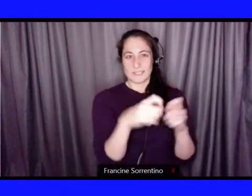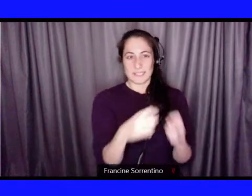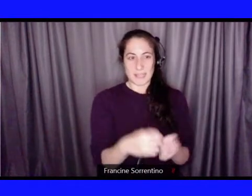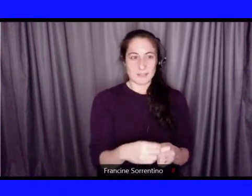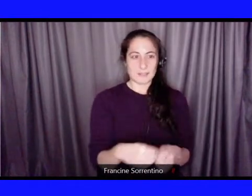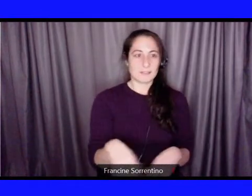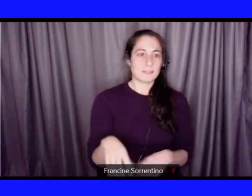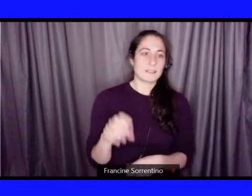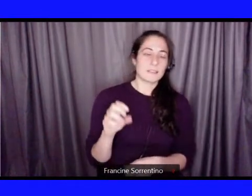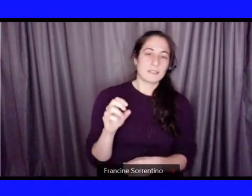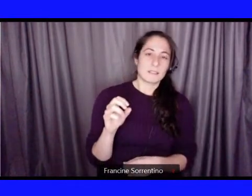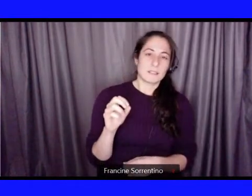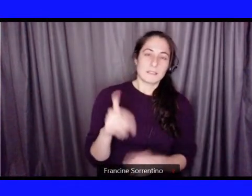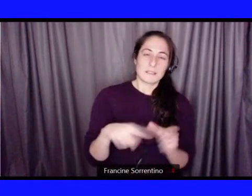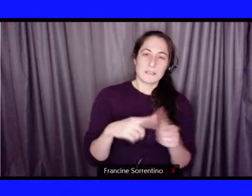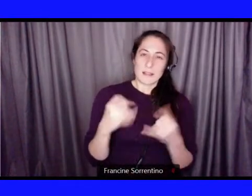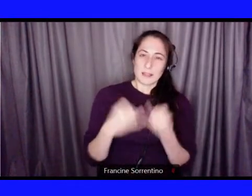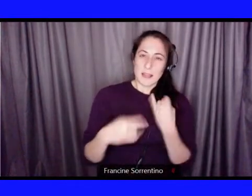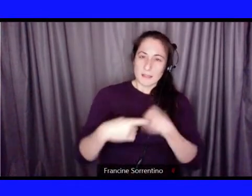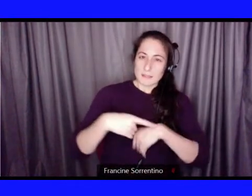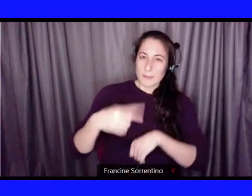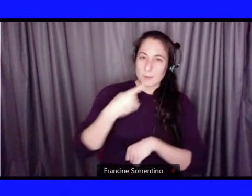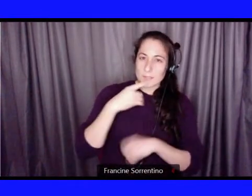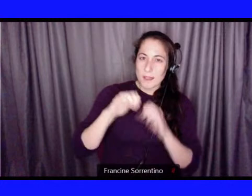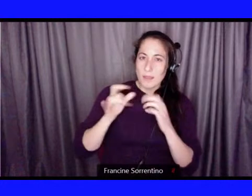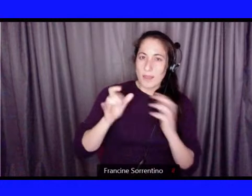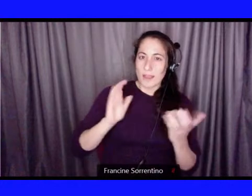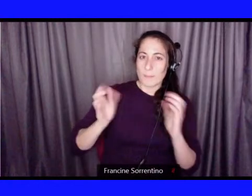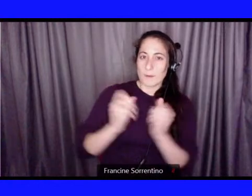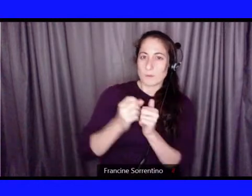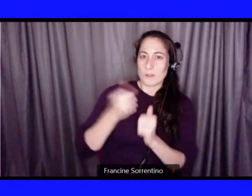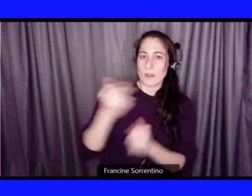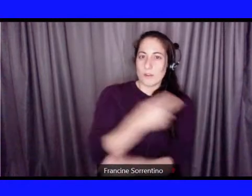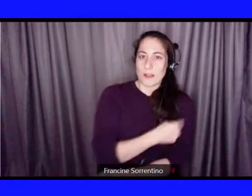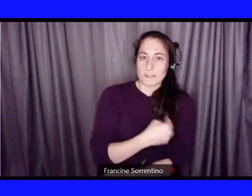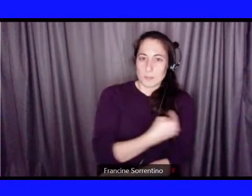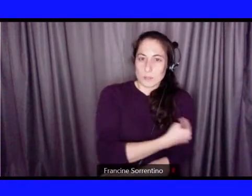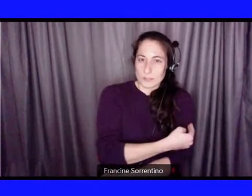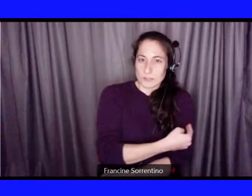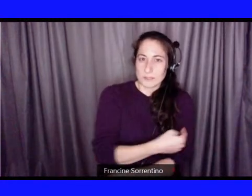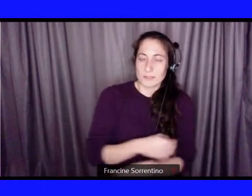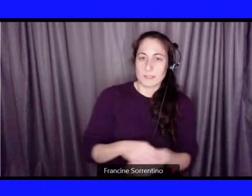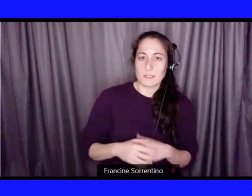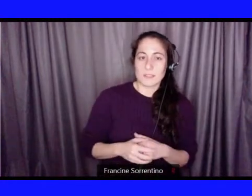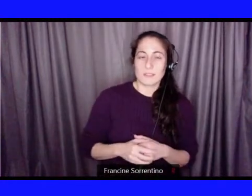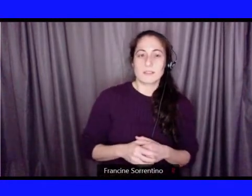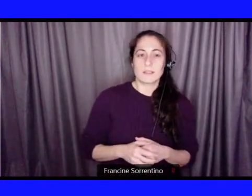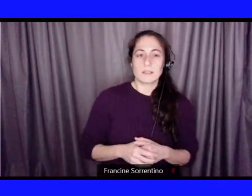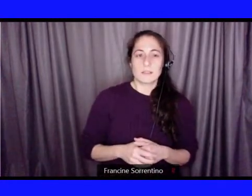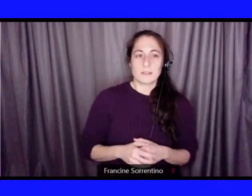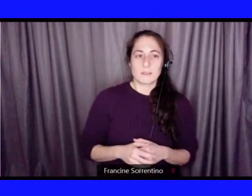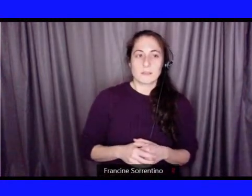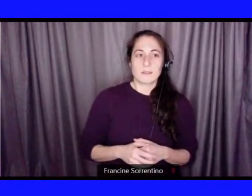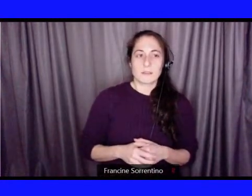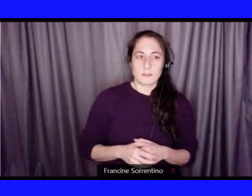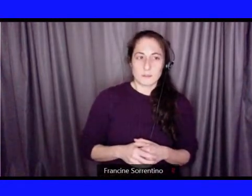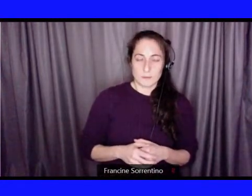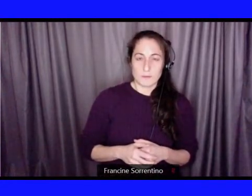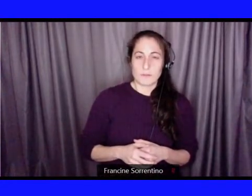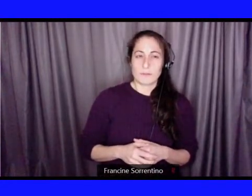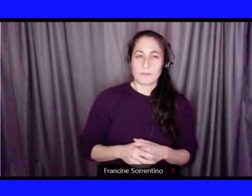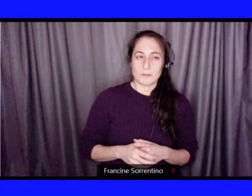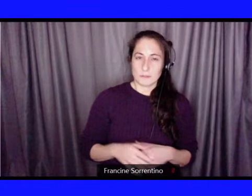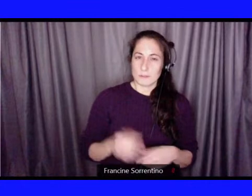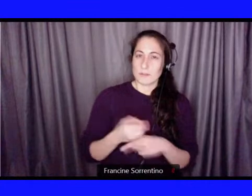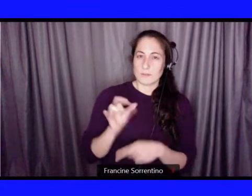crystal clear insights into the metrics that we use to assess our performance as